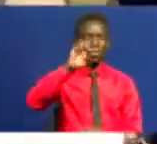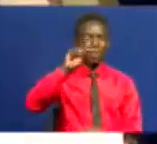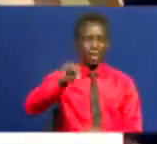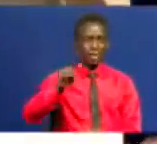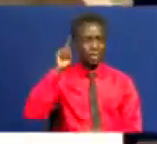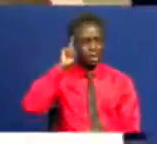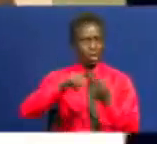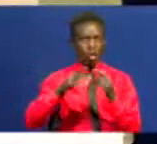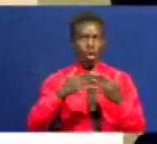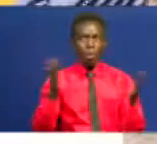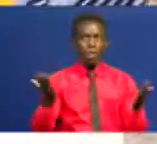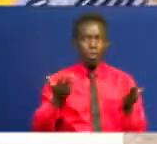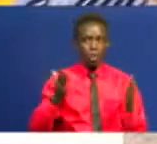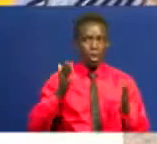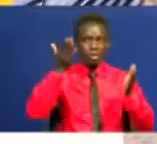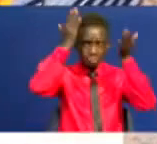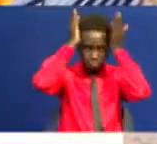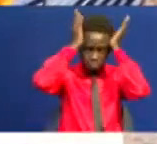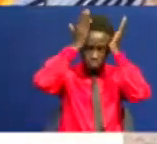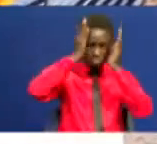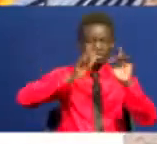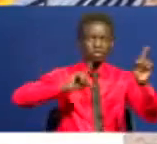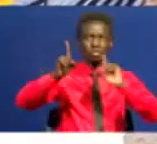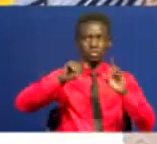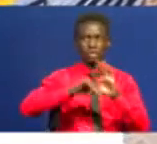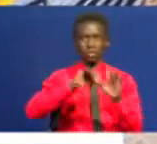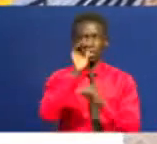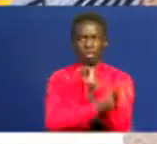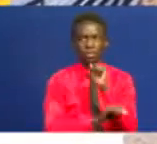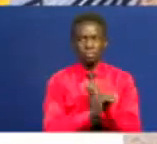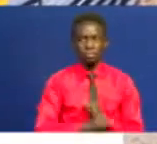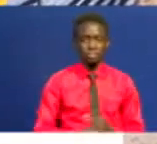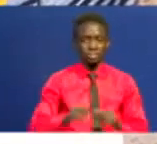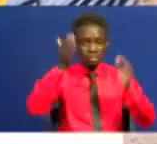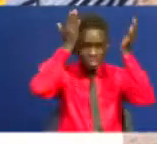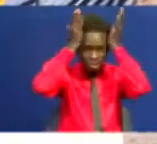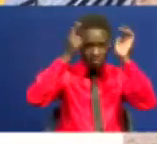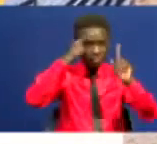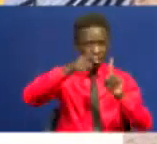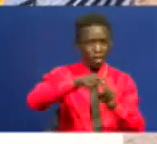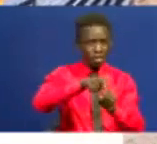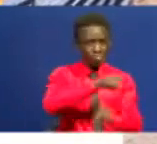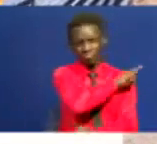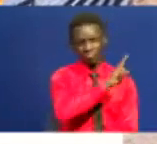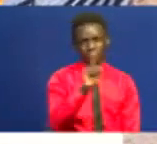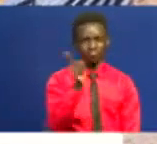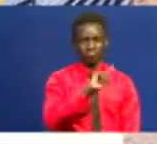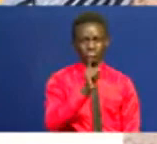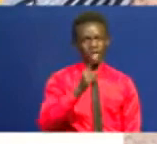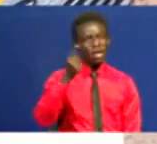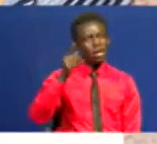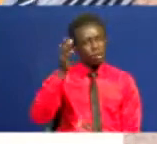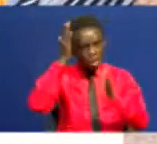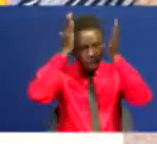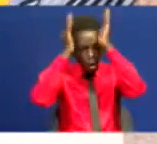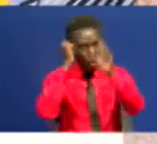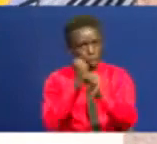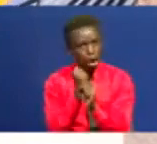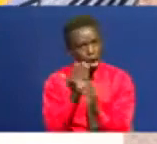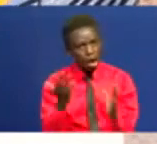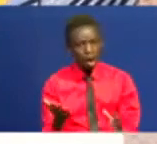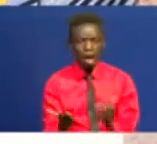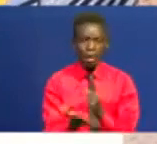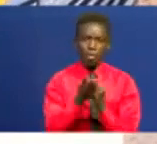donkey abattoirs in the country. Punda si kitu ya kuchinjwa, ni ya kufanyia sisi kazi, kubeba maji, kubeba